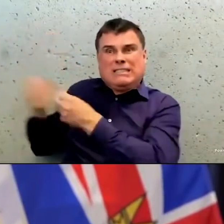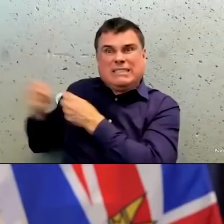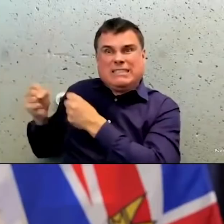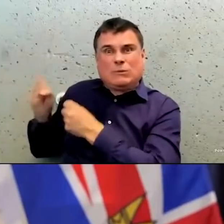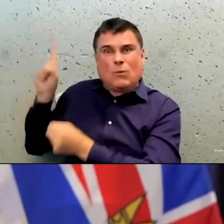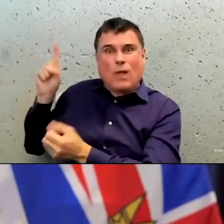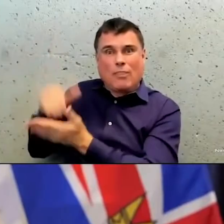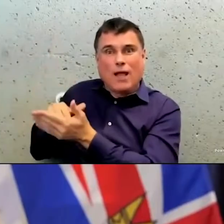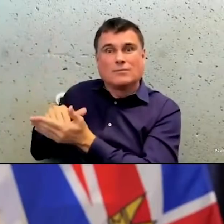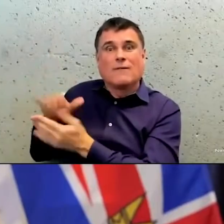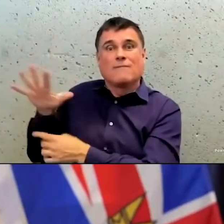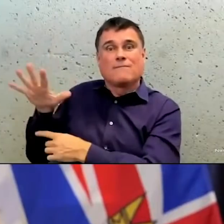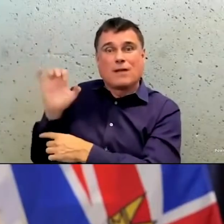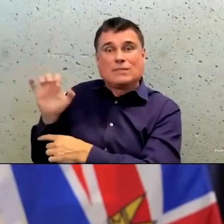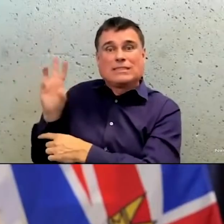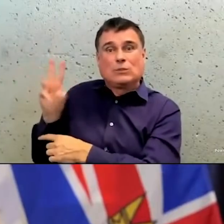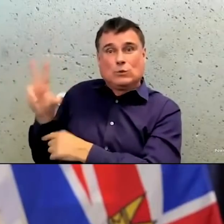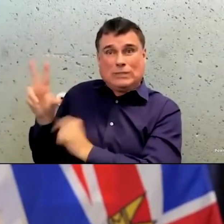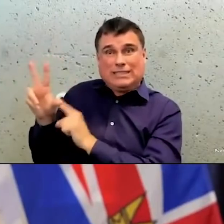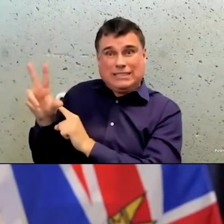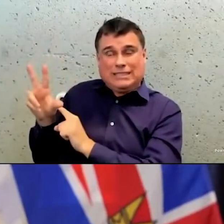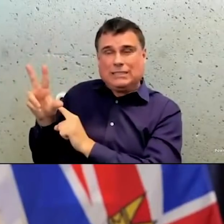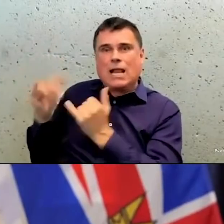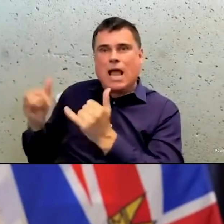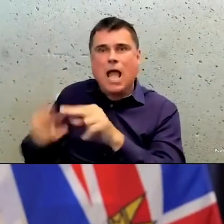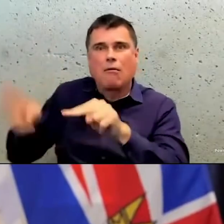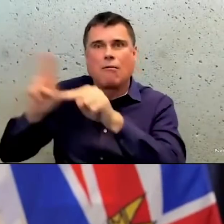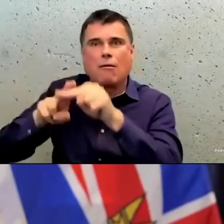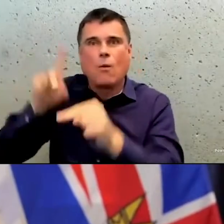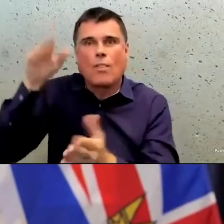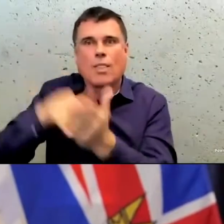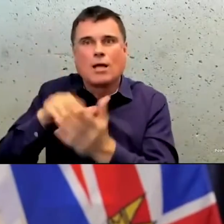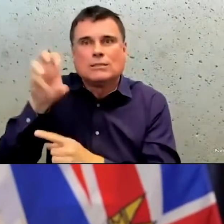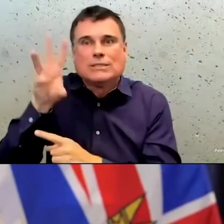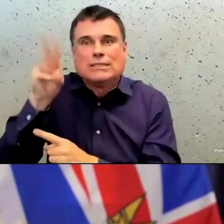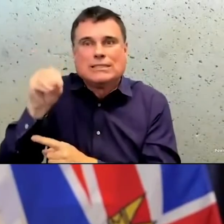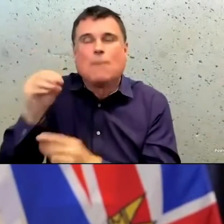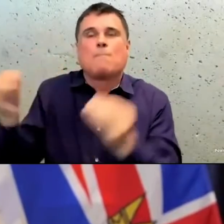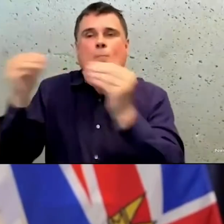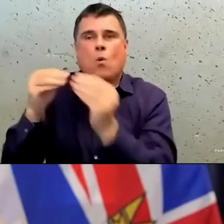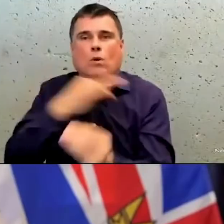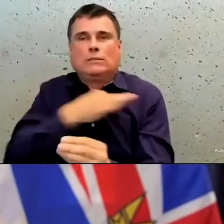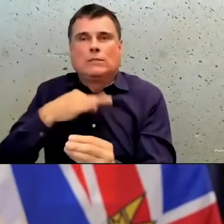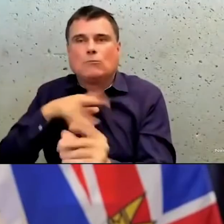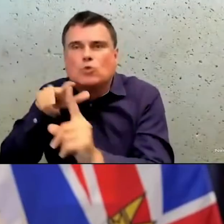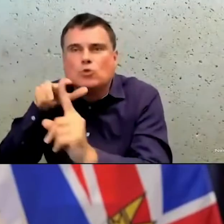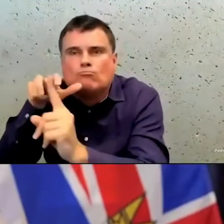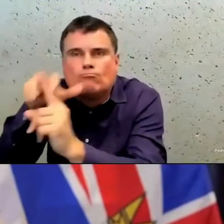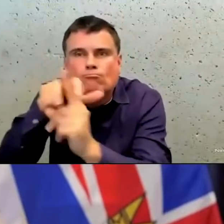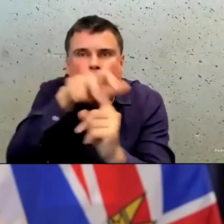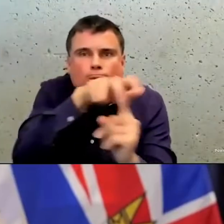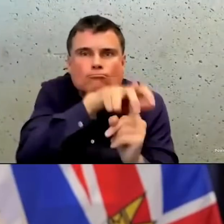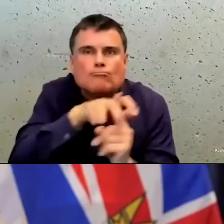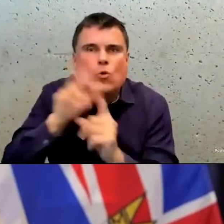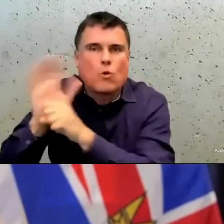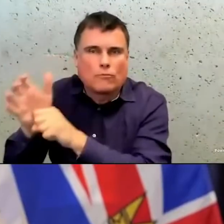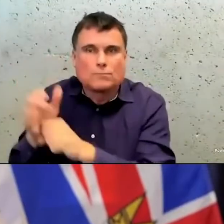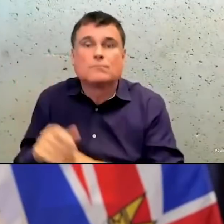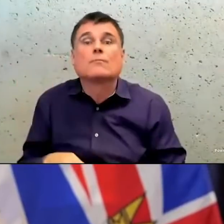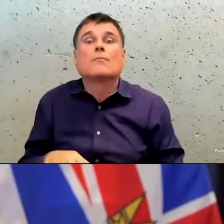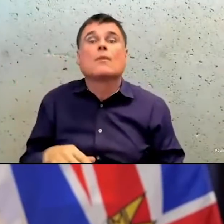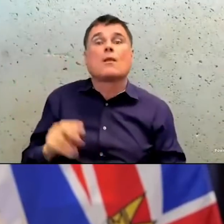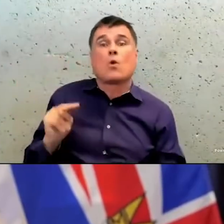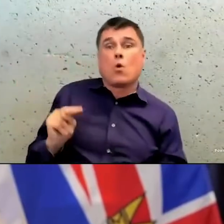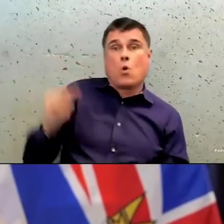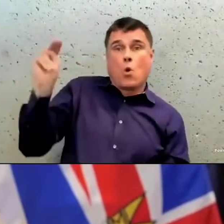year. And a note with respect to critical care patients being transferred from Northern Health to other health authorities, that number